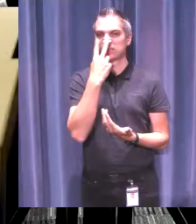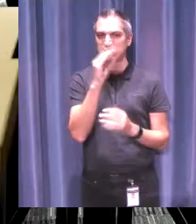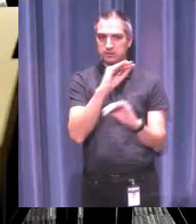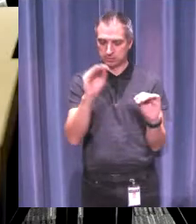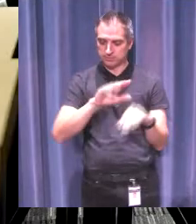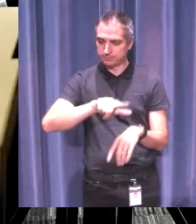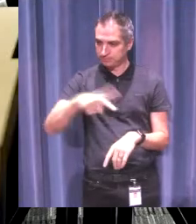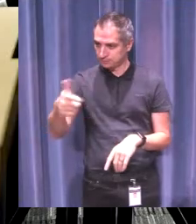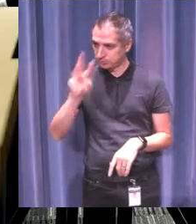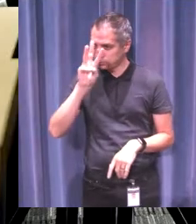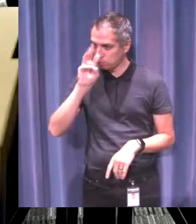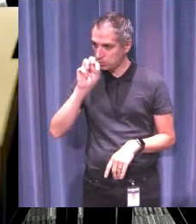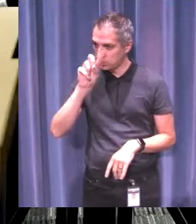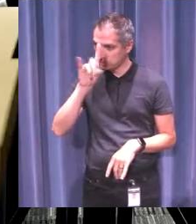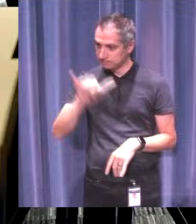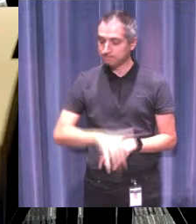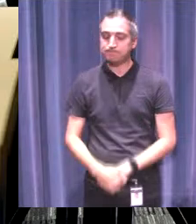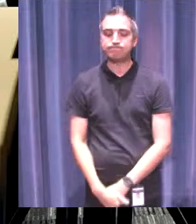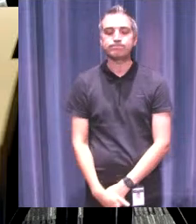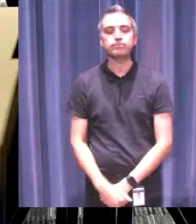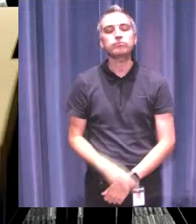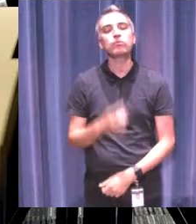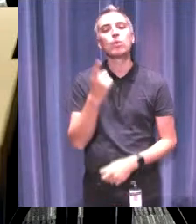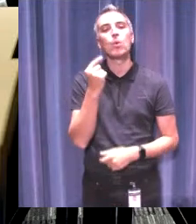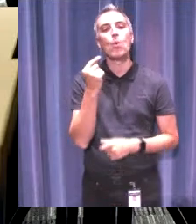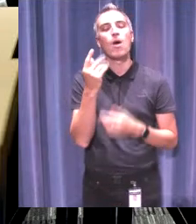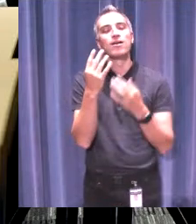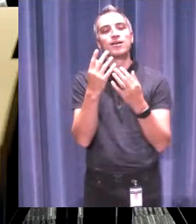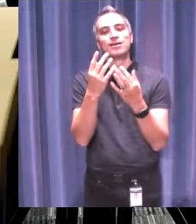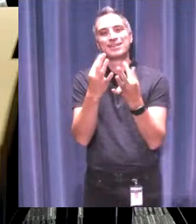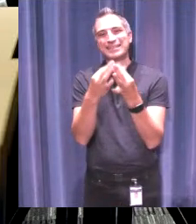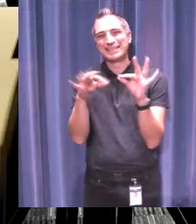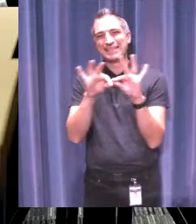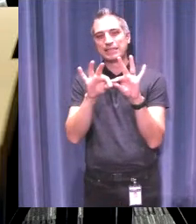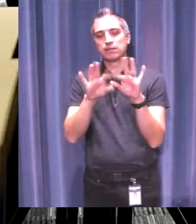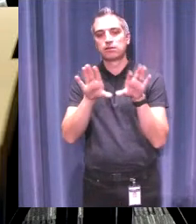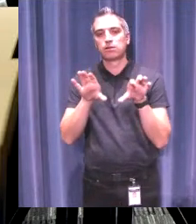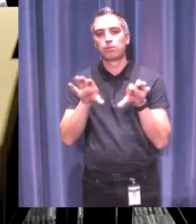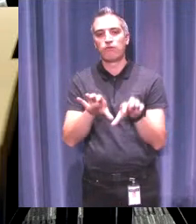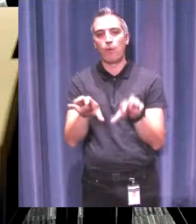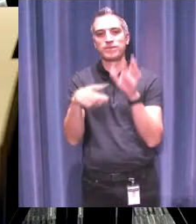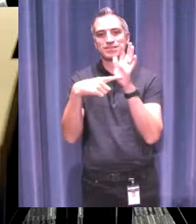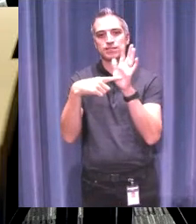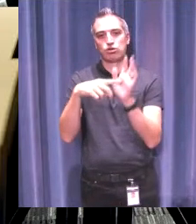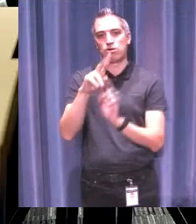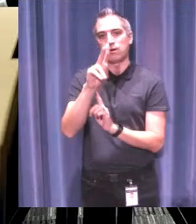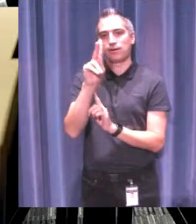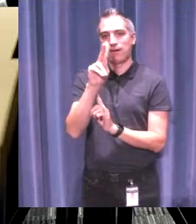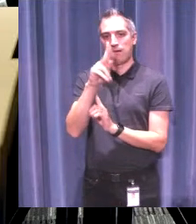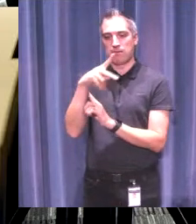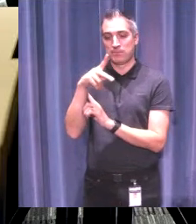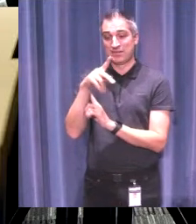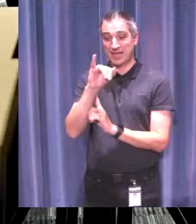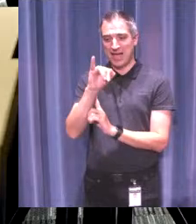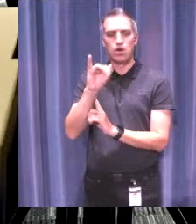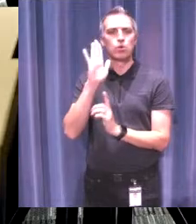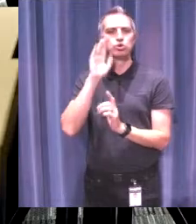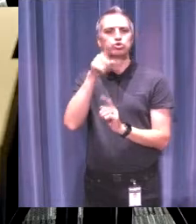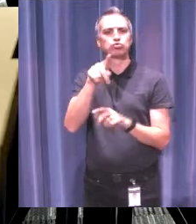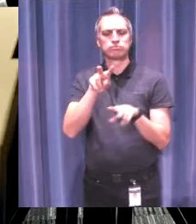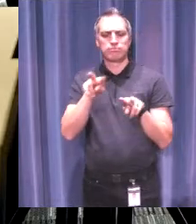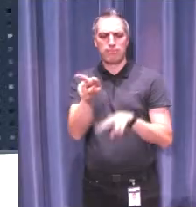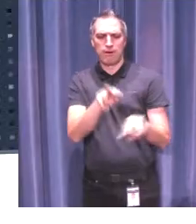Wendy? What key performance indicators would you monitor for the management and leadership of the college?